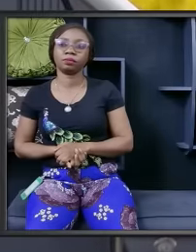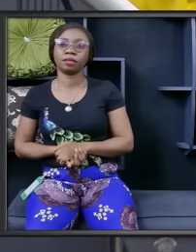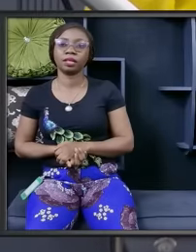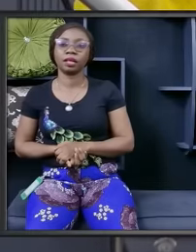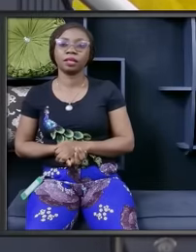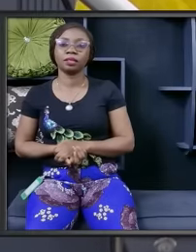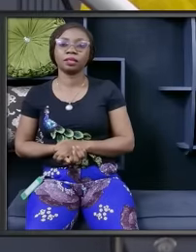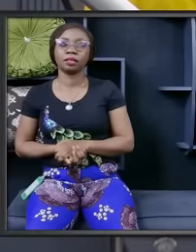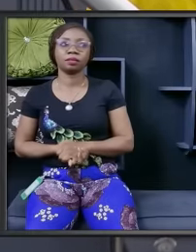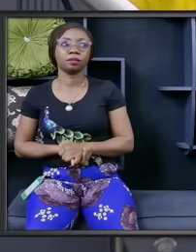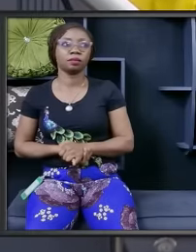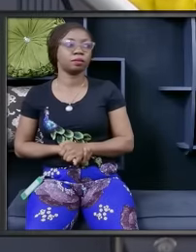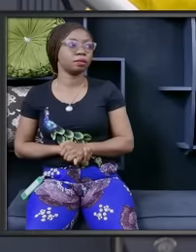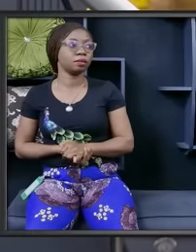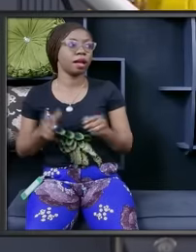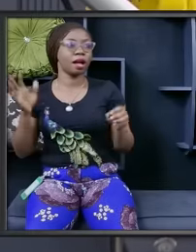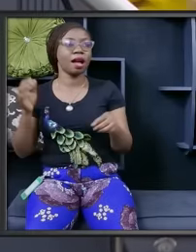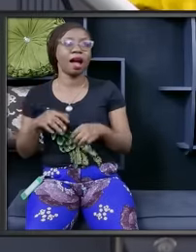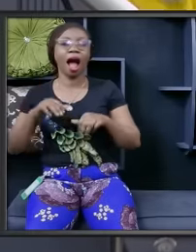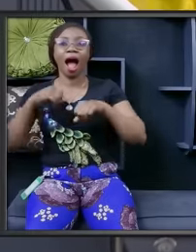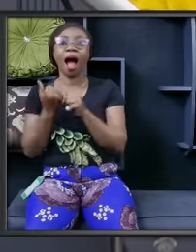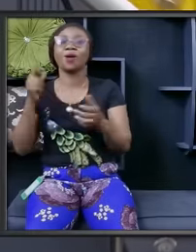Are they yes? I been like this, you they hear?